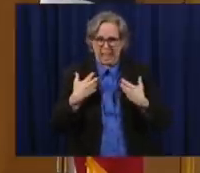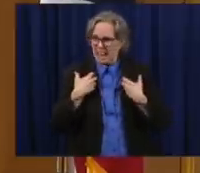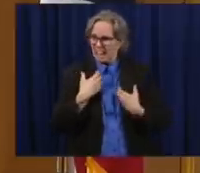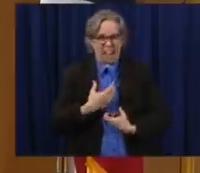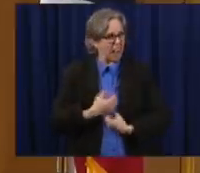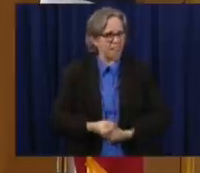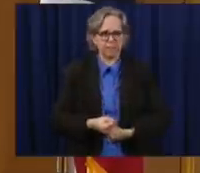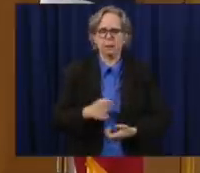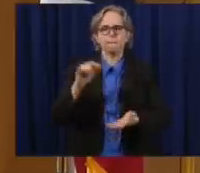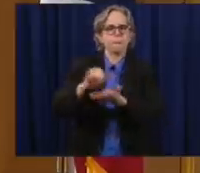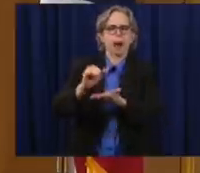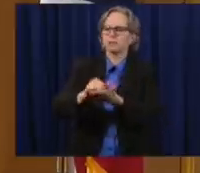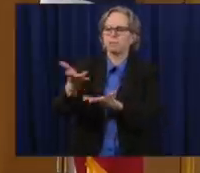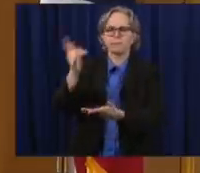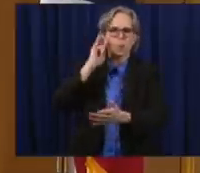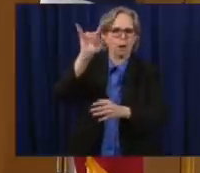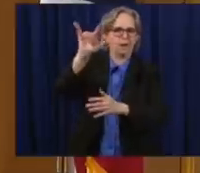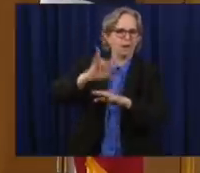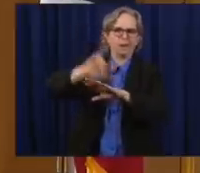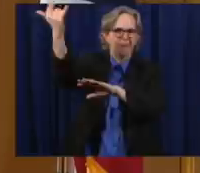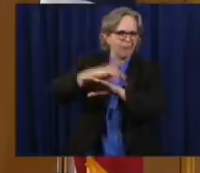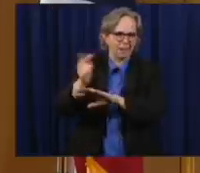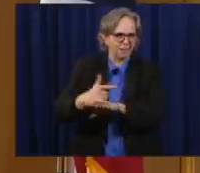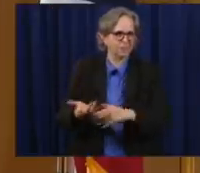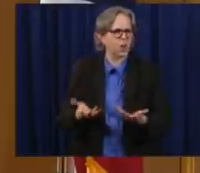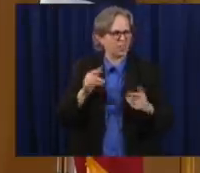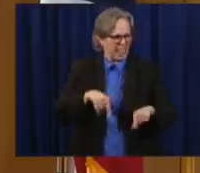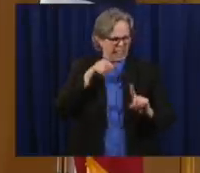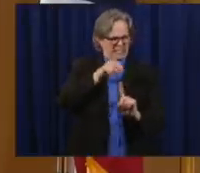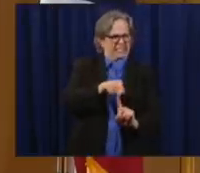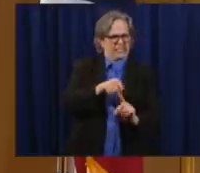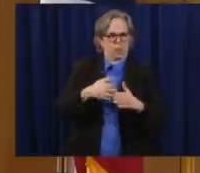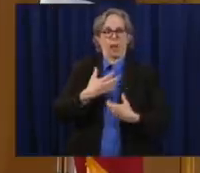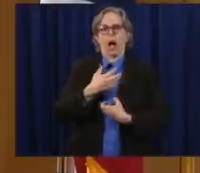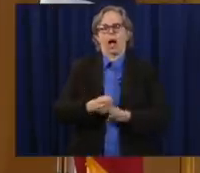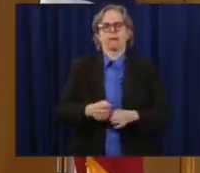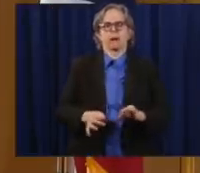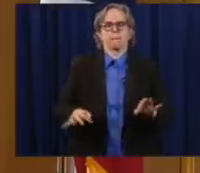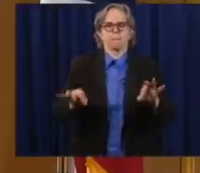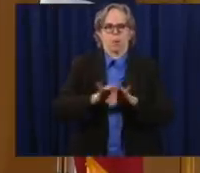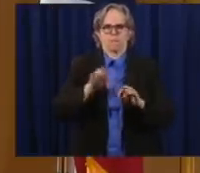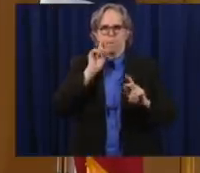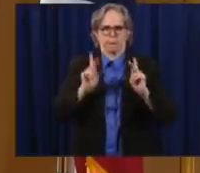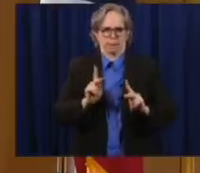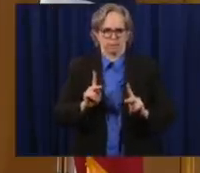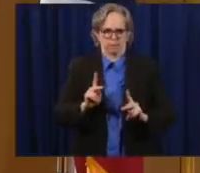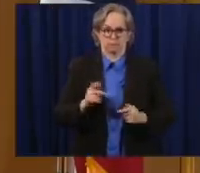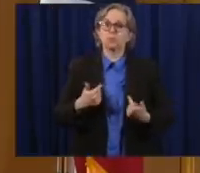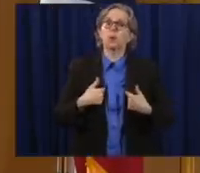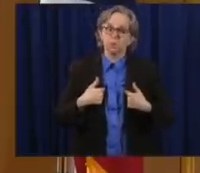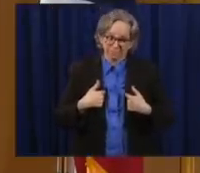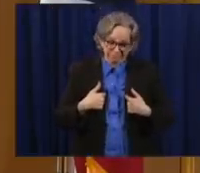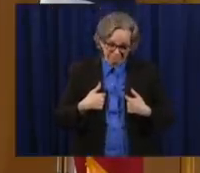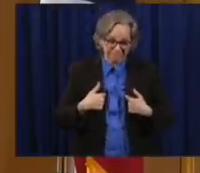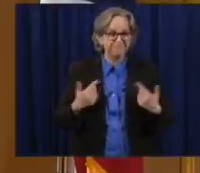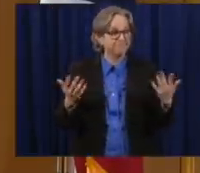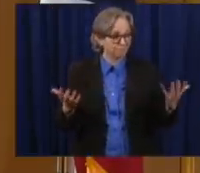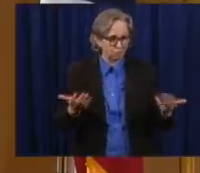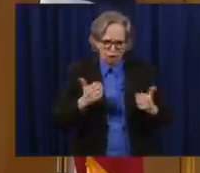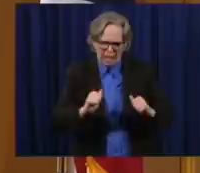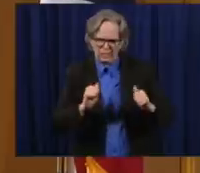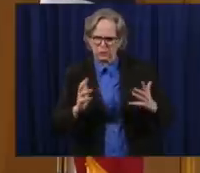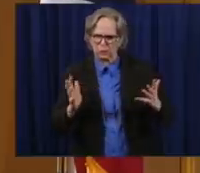talking about doing, and what we will be doing, beginning May 1st, goes back to try to build those